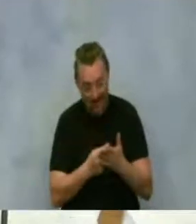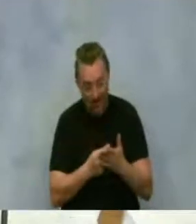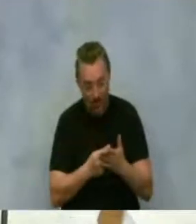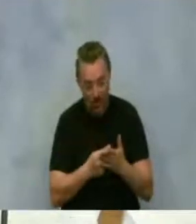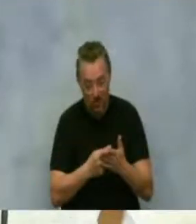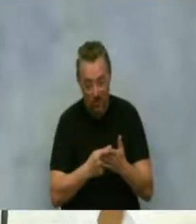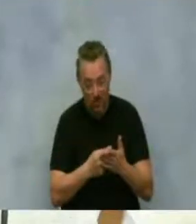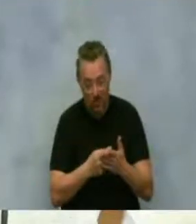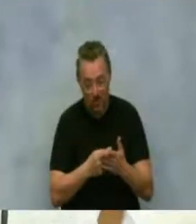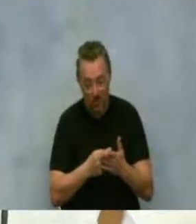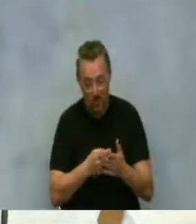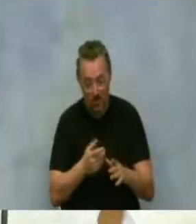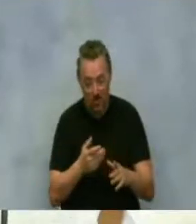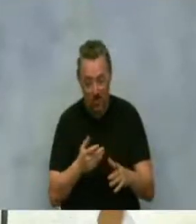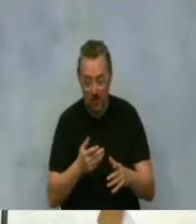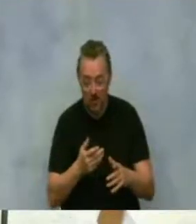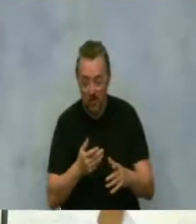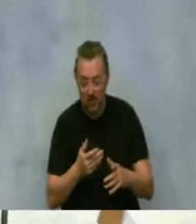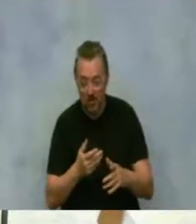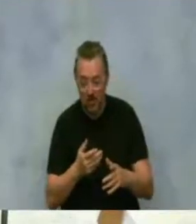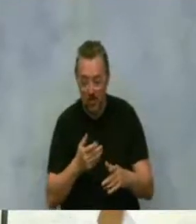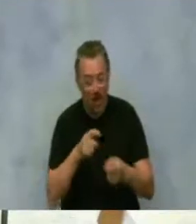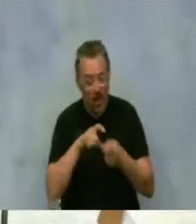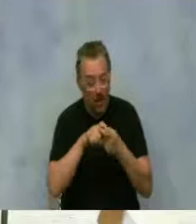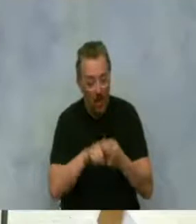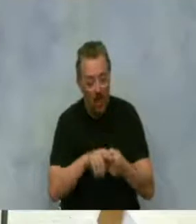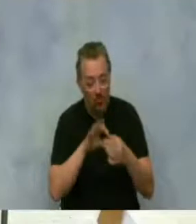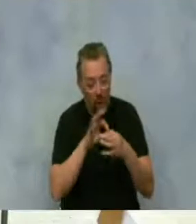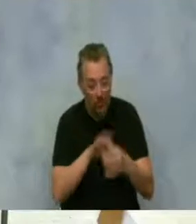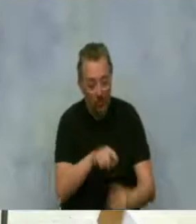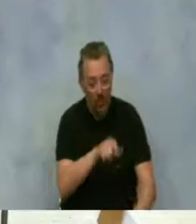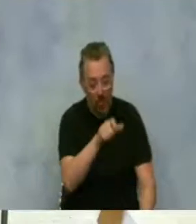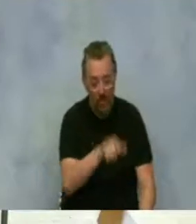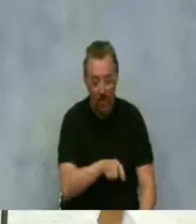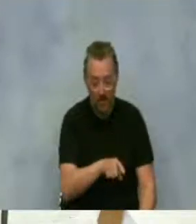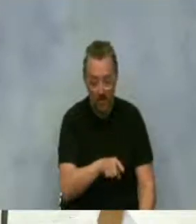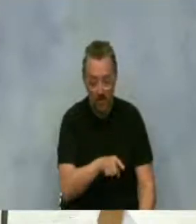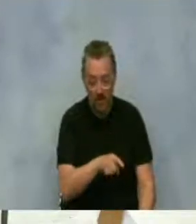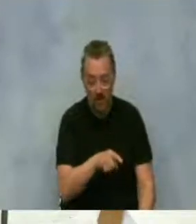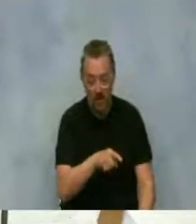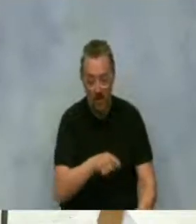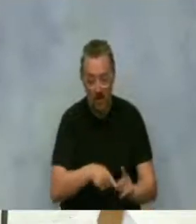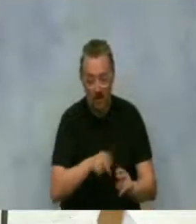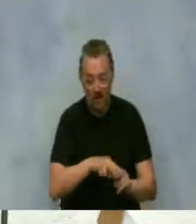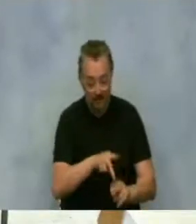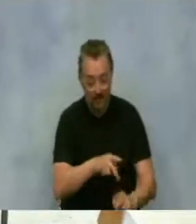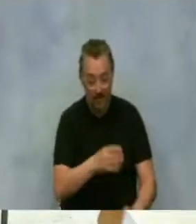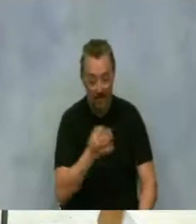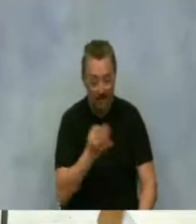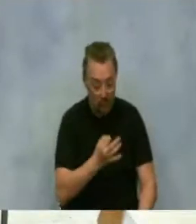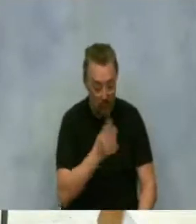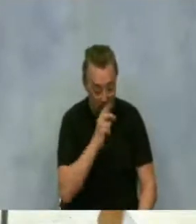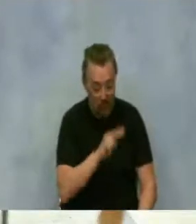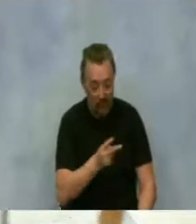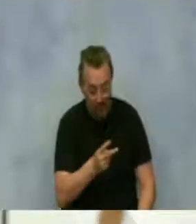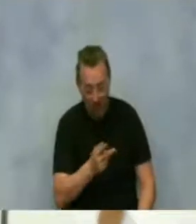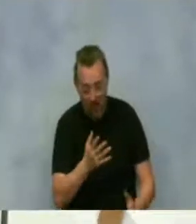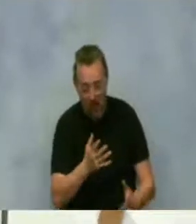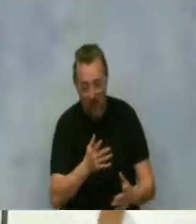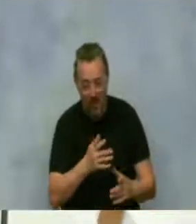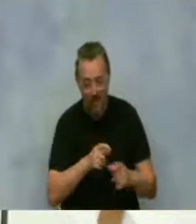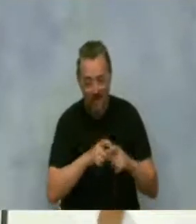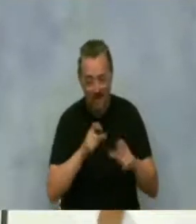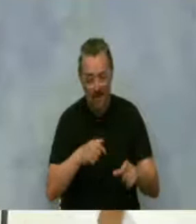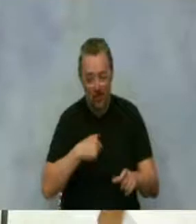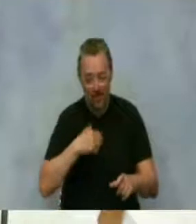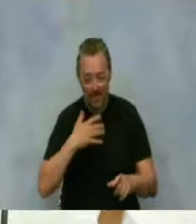thing which is obviously a good to the person, which is they actually can convert a temporary home to a permanent home. But at the same time, looking at ability to actually